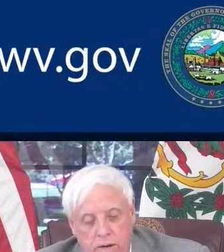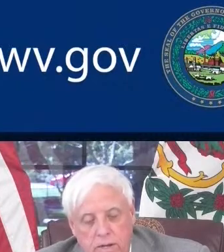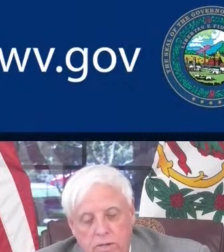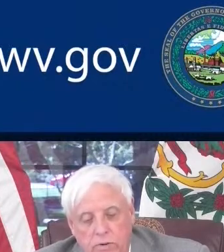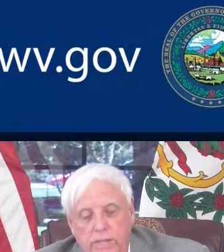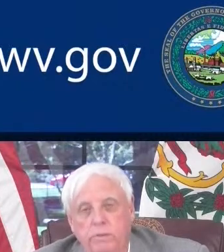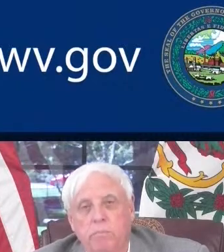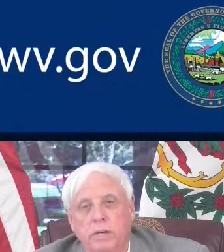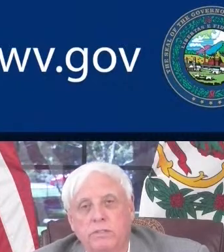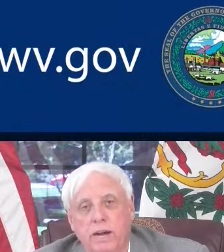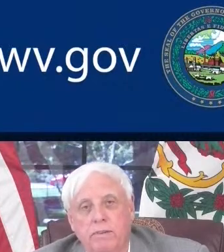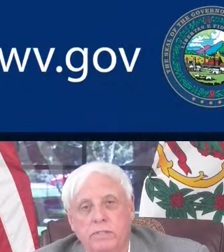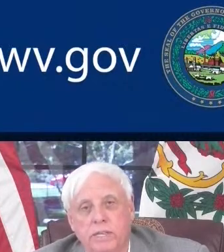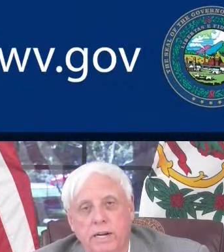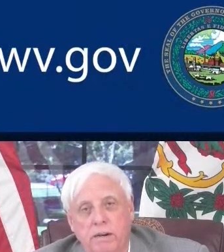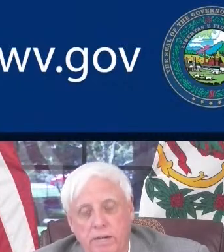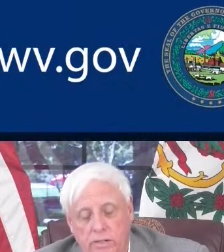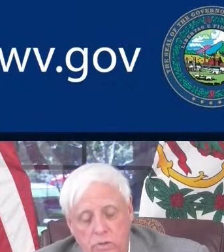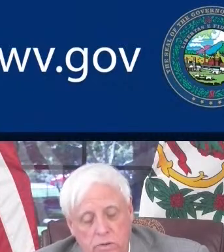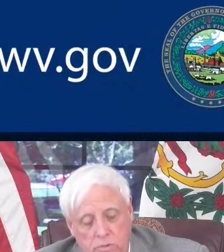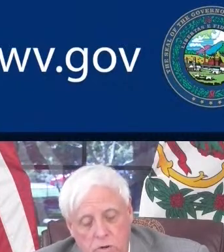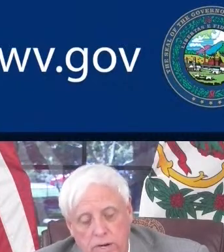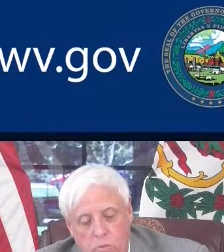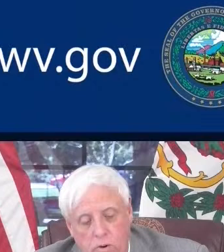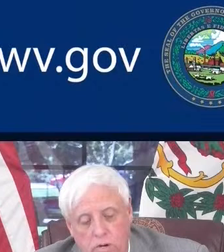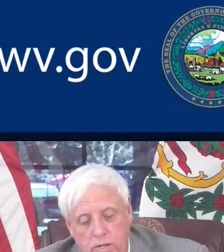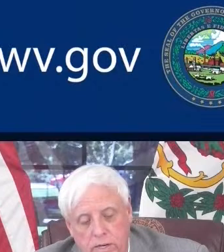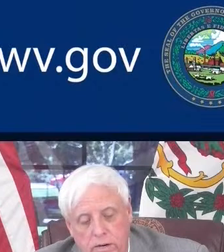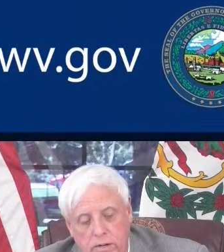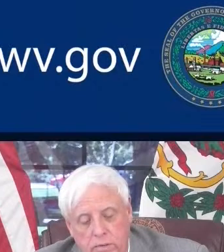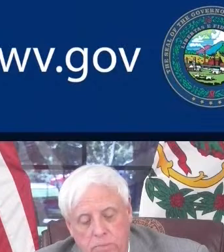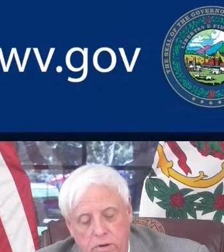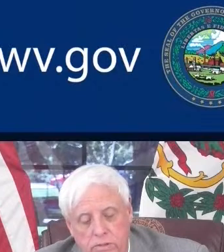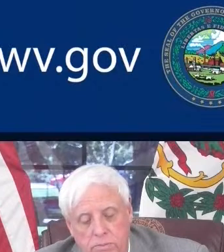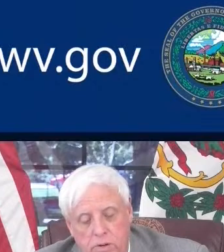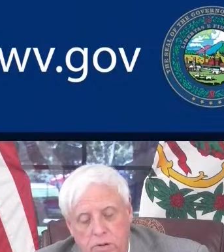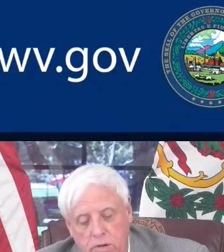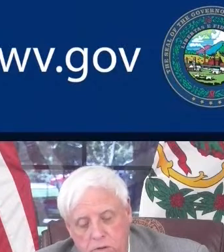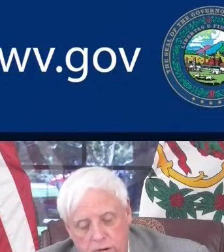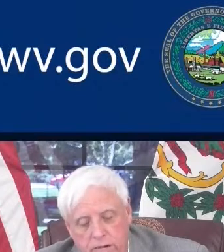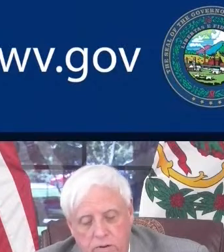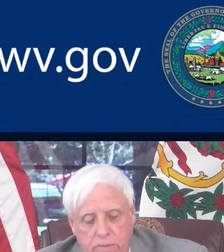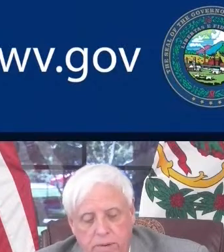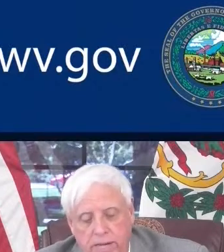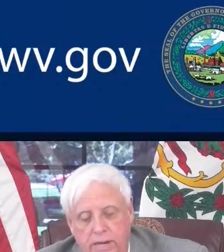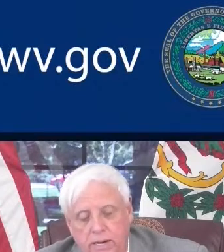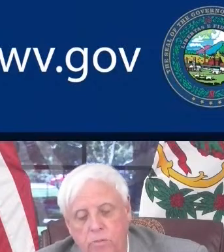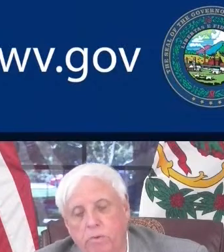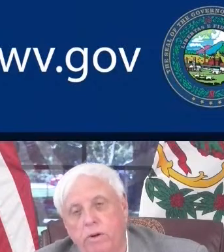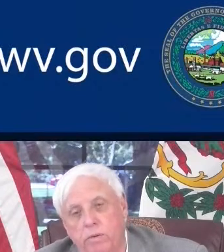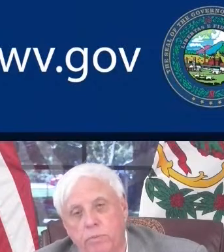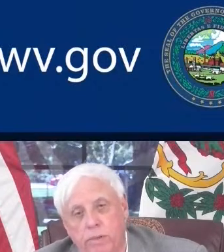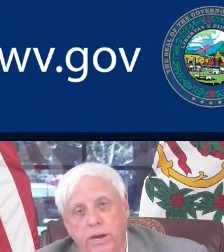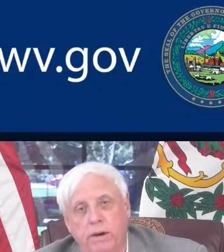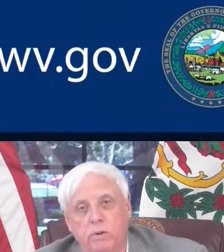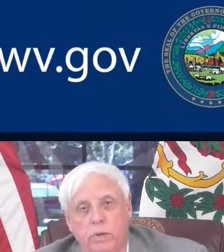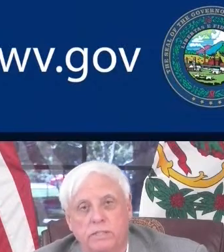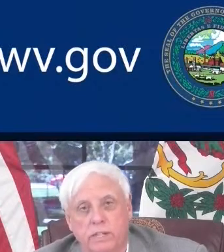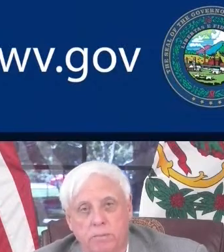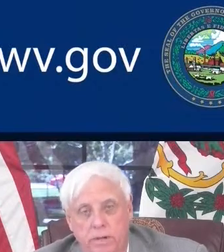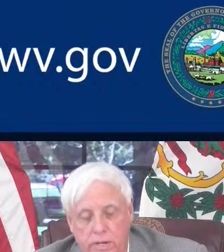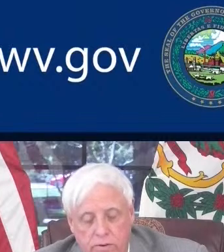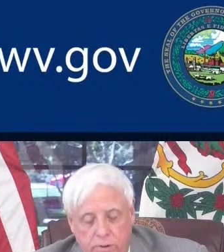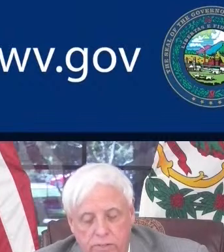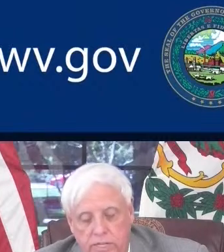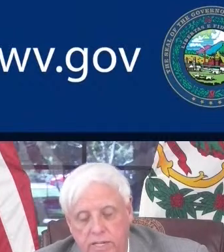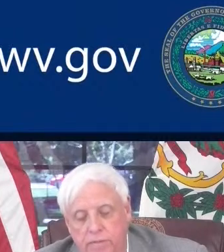our transit bus drivers there, and doing great work there in Parkersburg, a great man. And then we went on from there to West